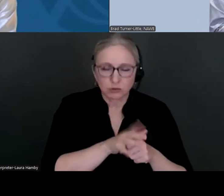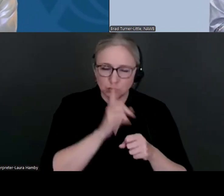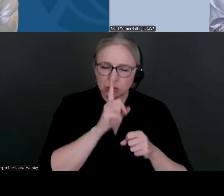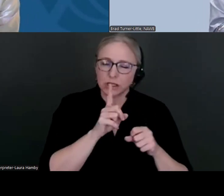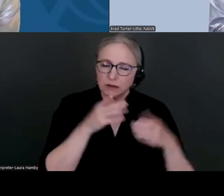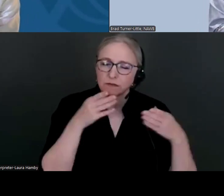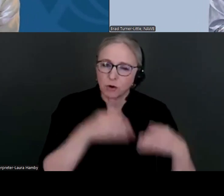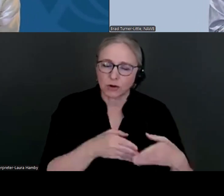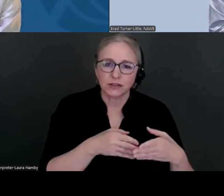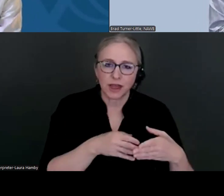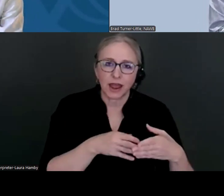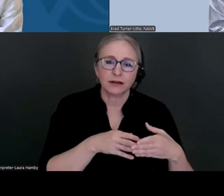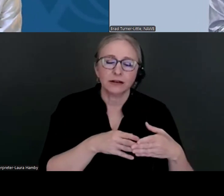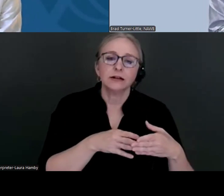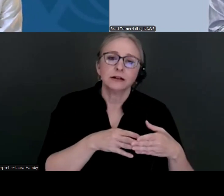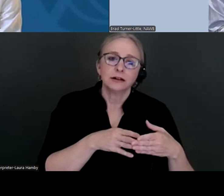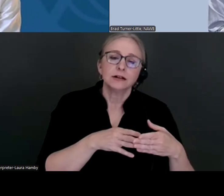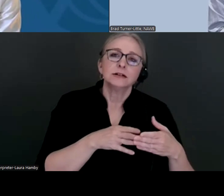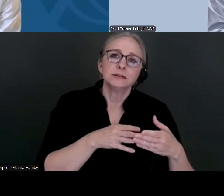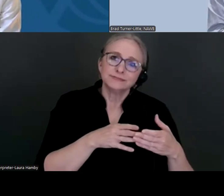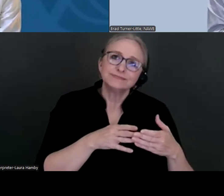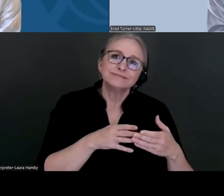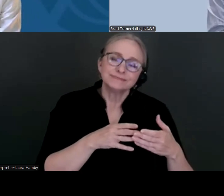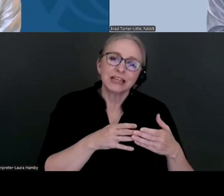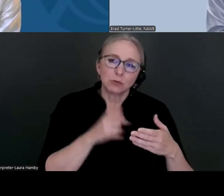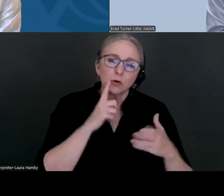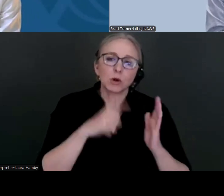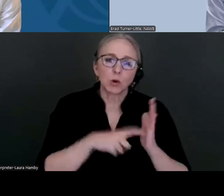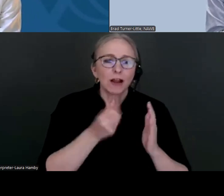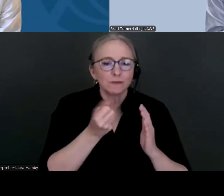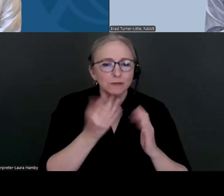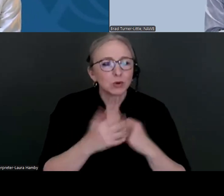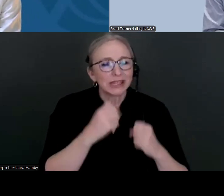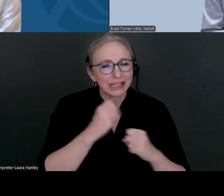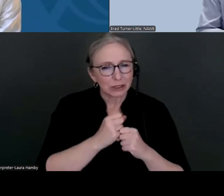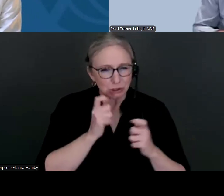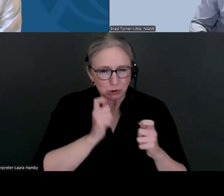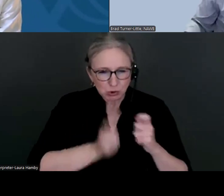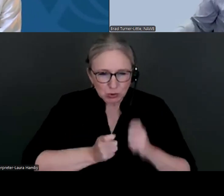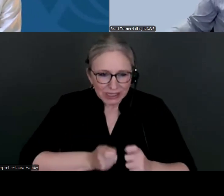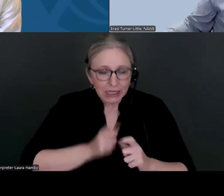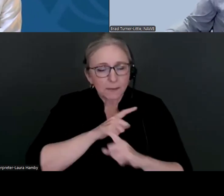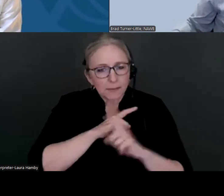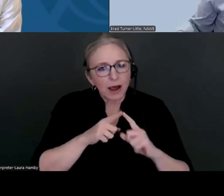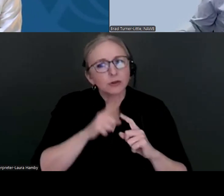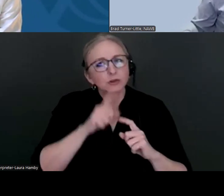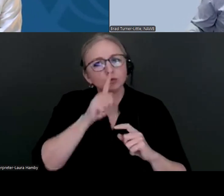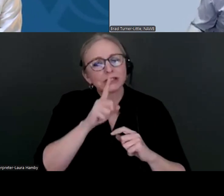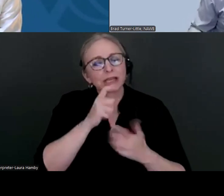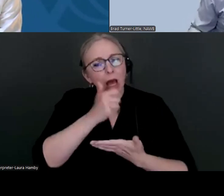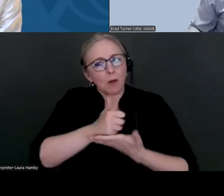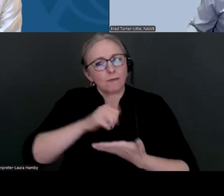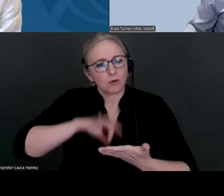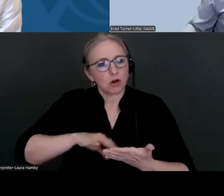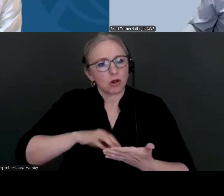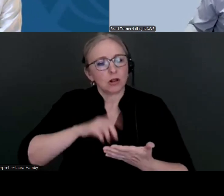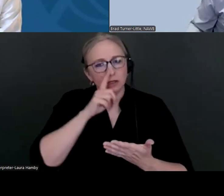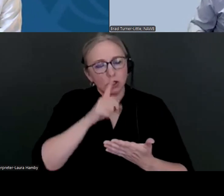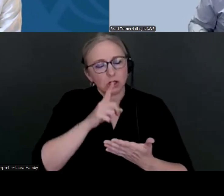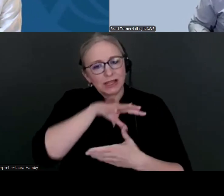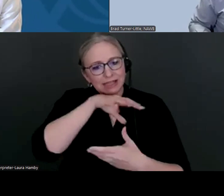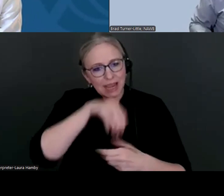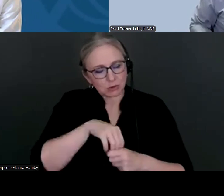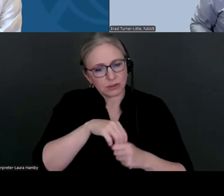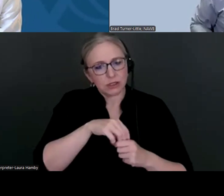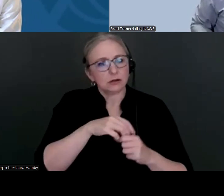gonna take a few years to fine tune that process, but there's a lot of really helpful engagement